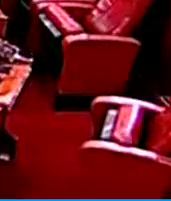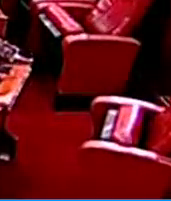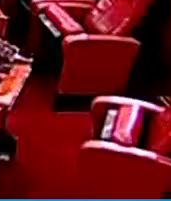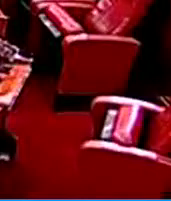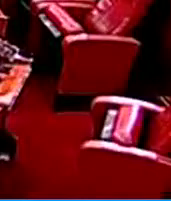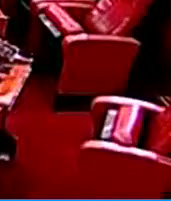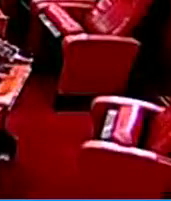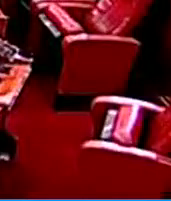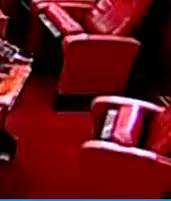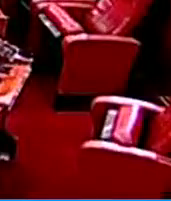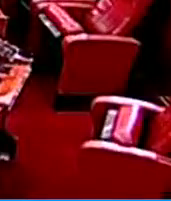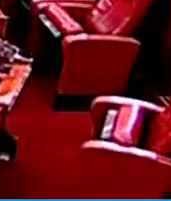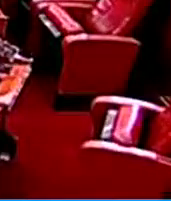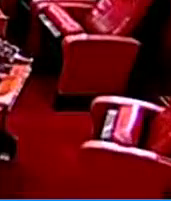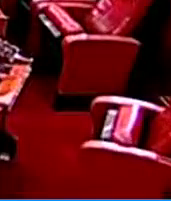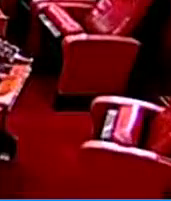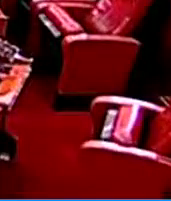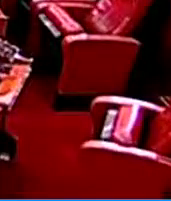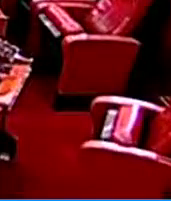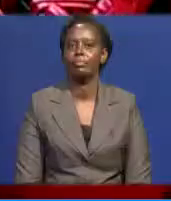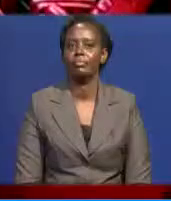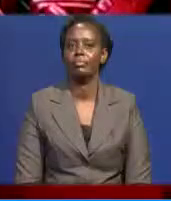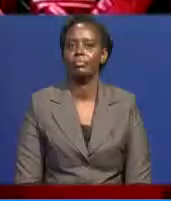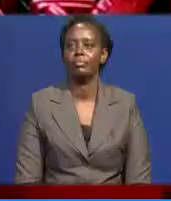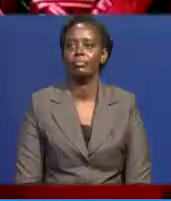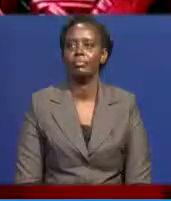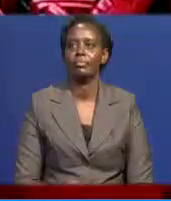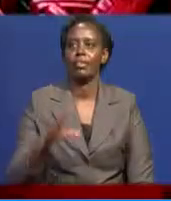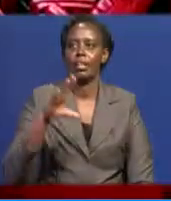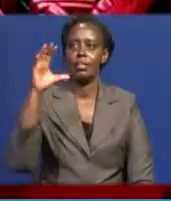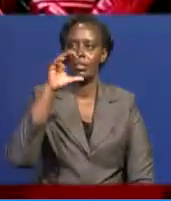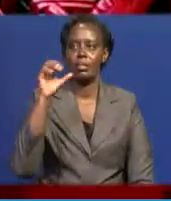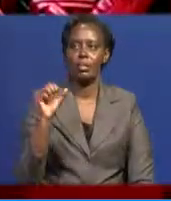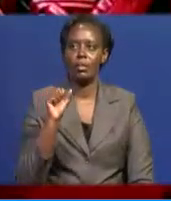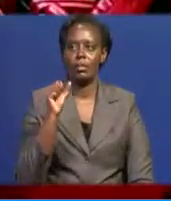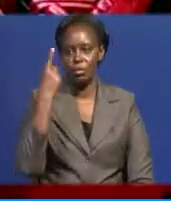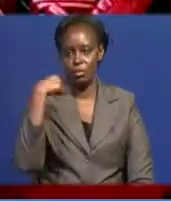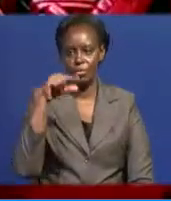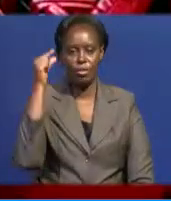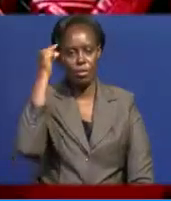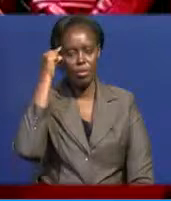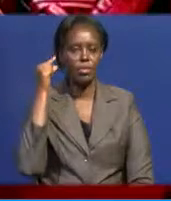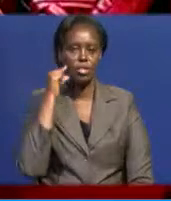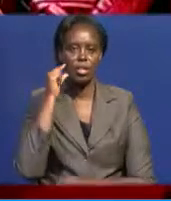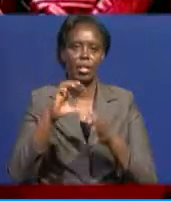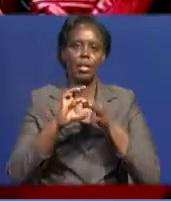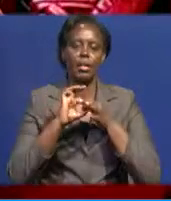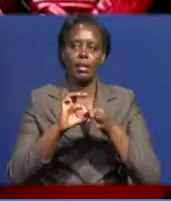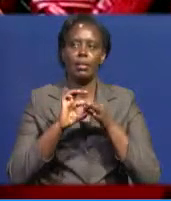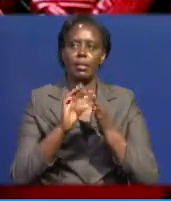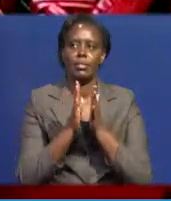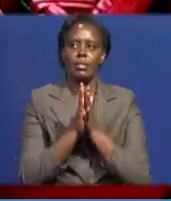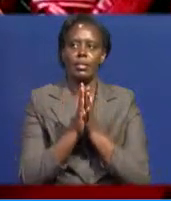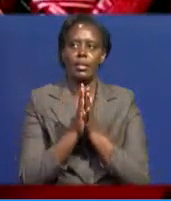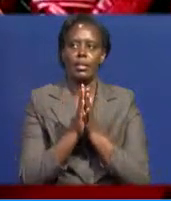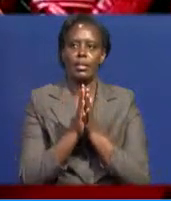Petroleum, Davis Churchill; the cabinet secretary for Gender, Culture and